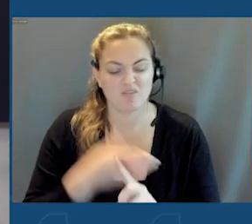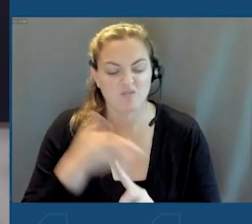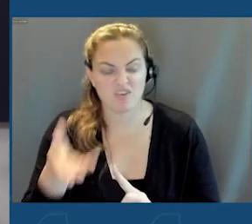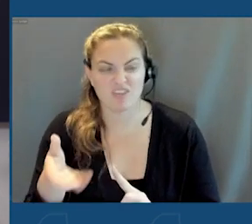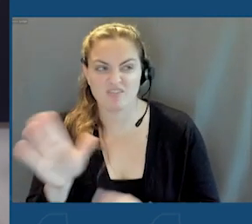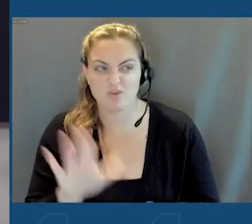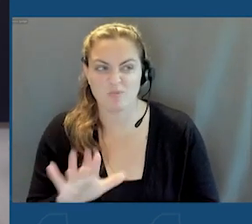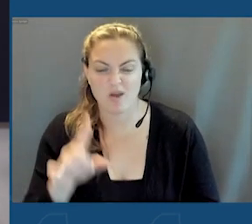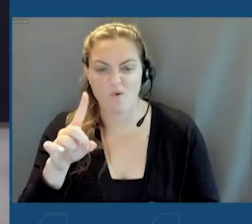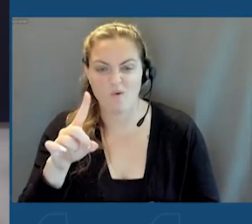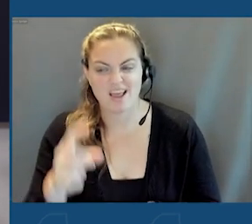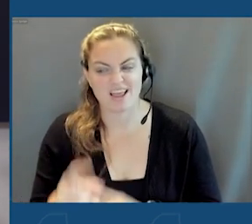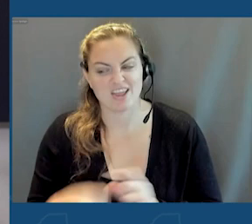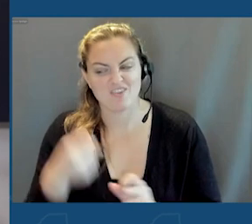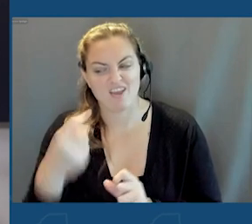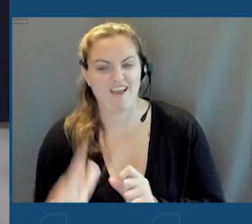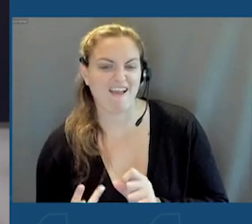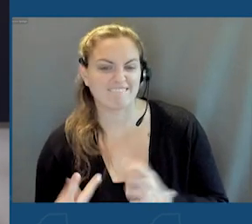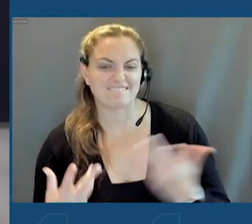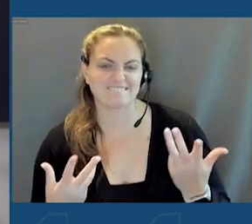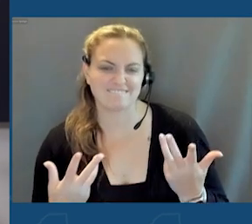year and a half.